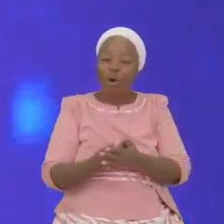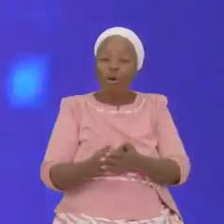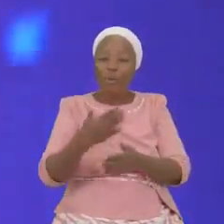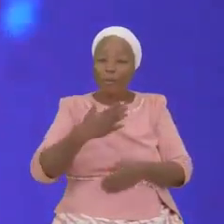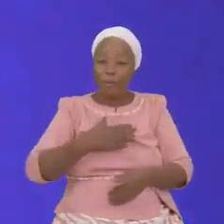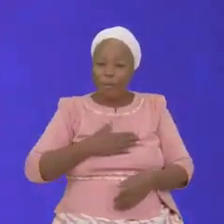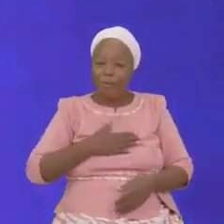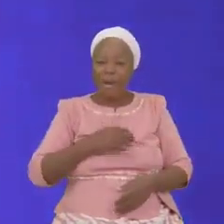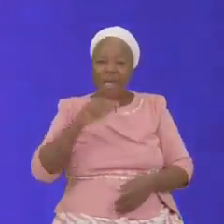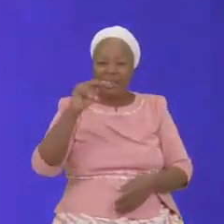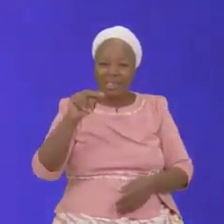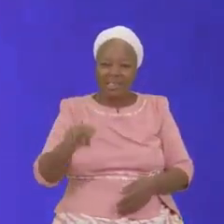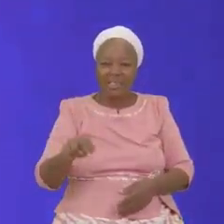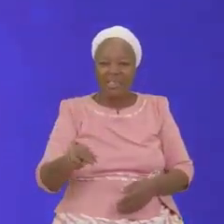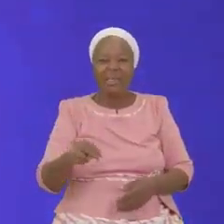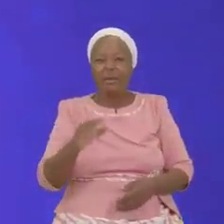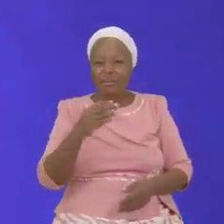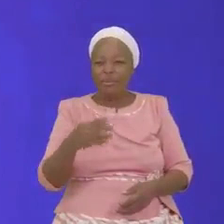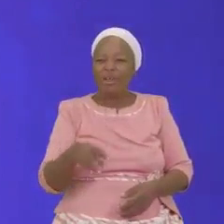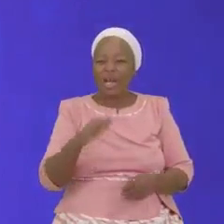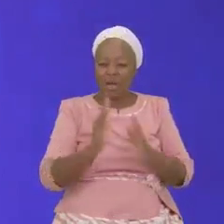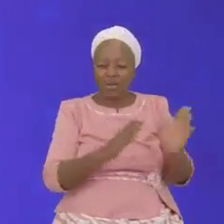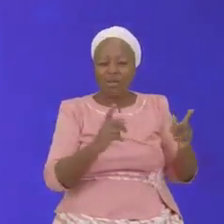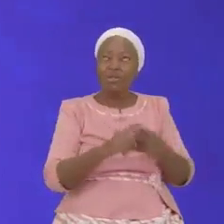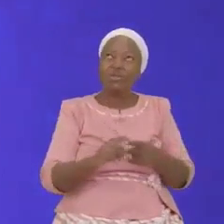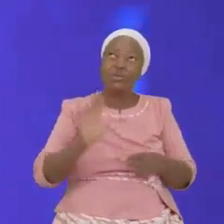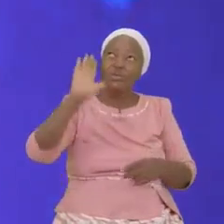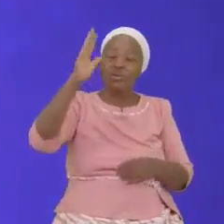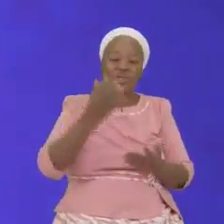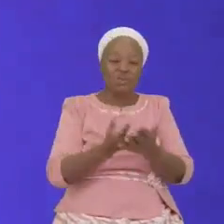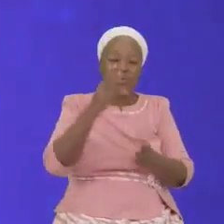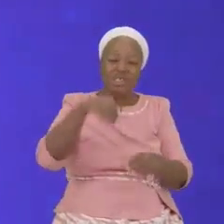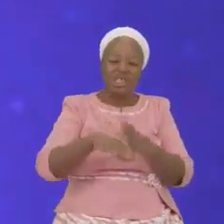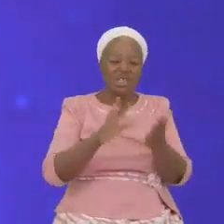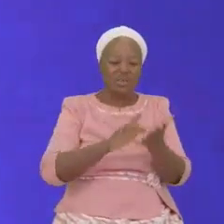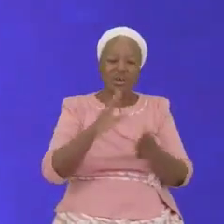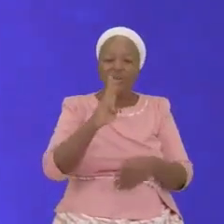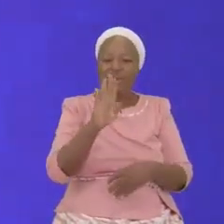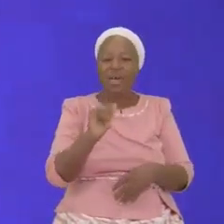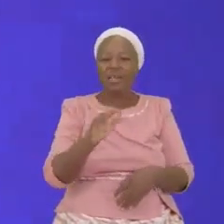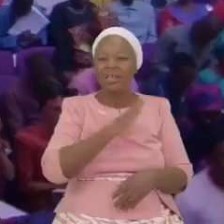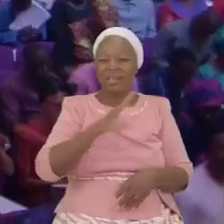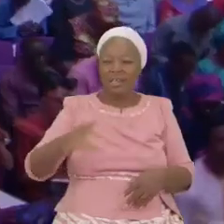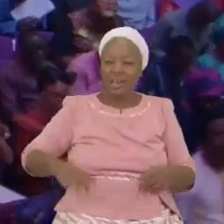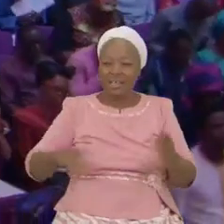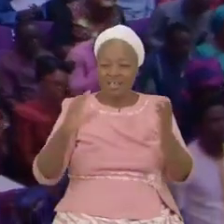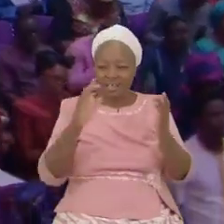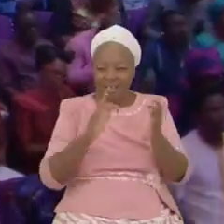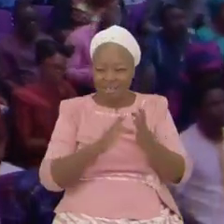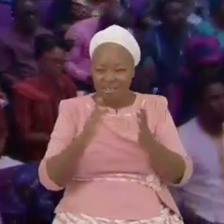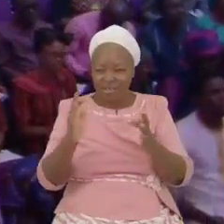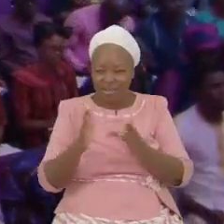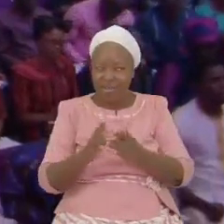needs according to his riches in glory by Christ Jesus. He